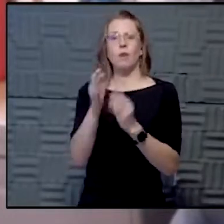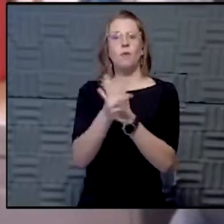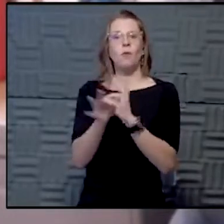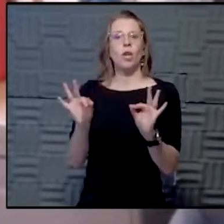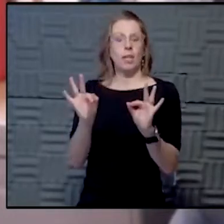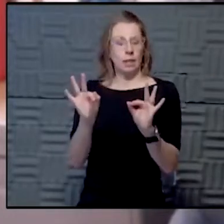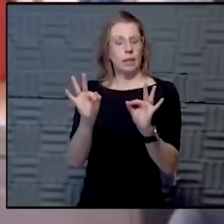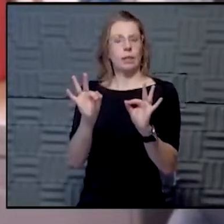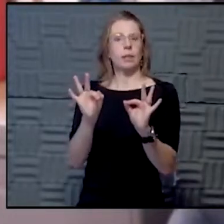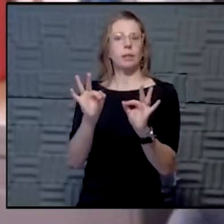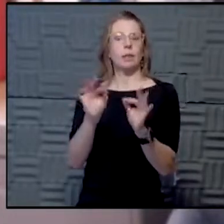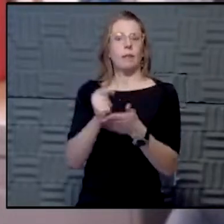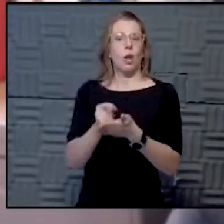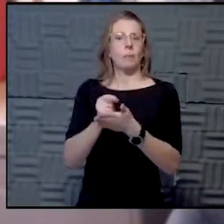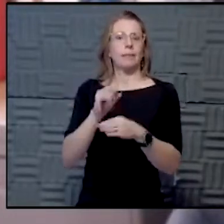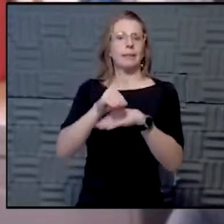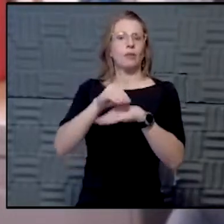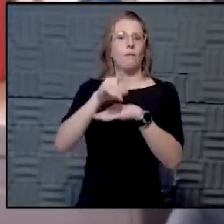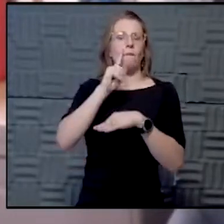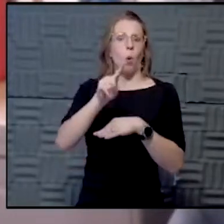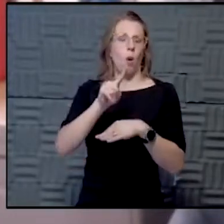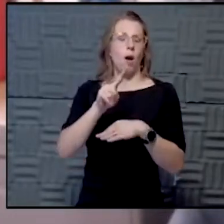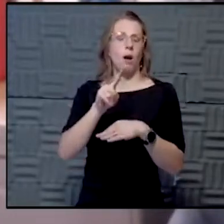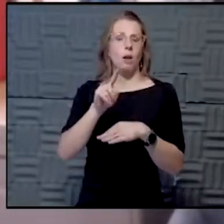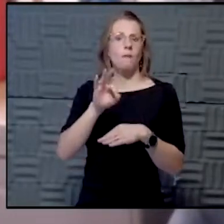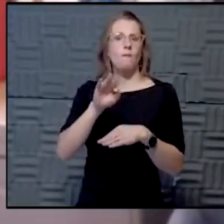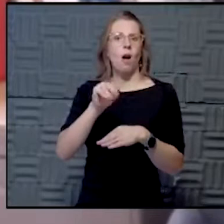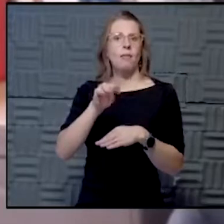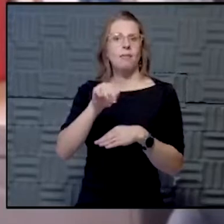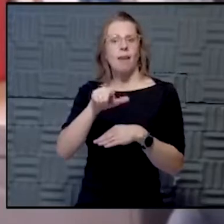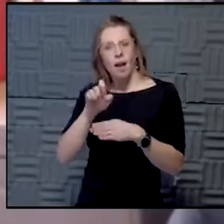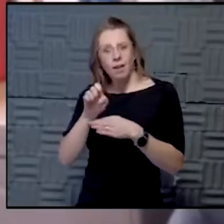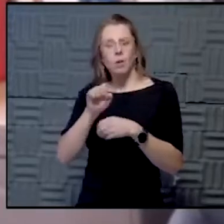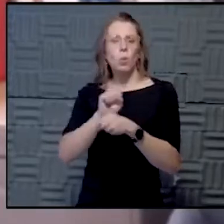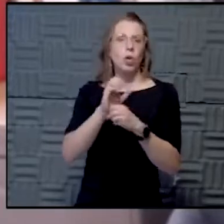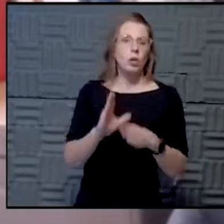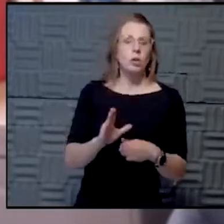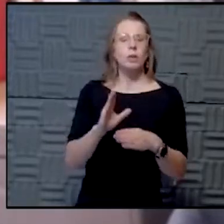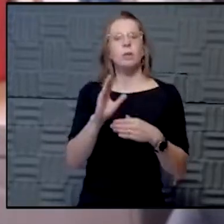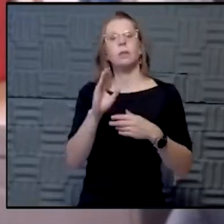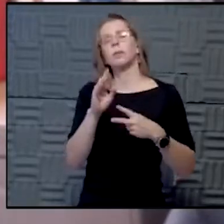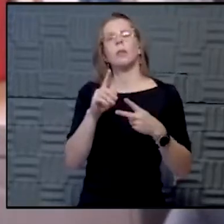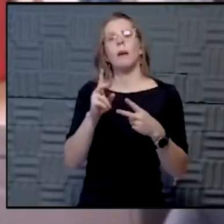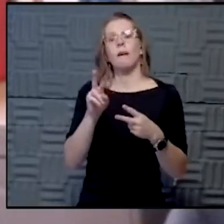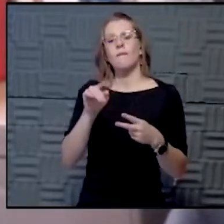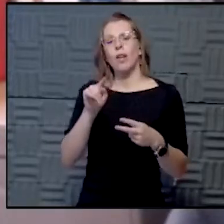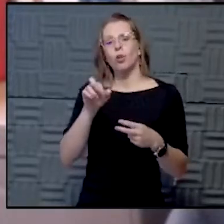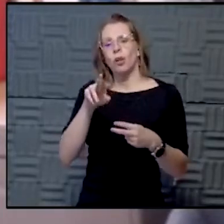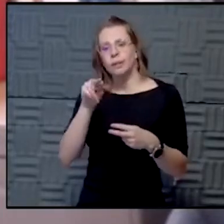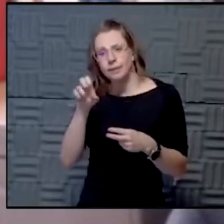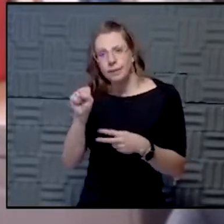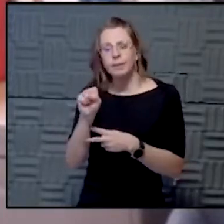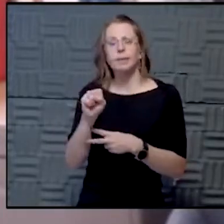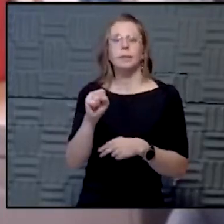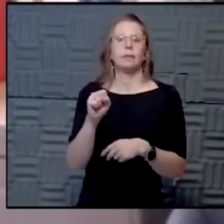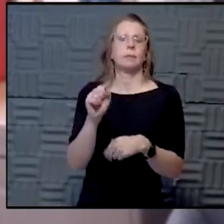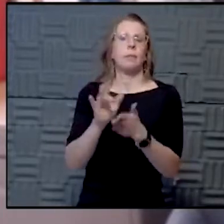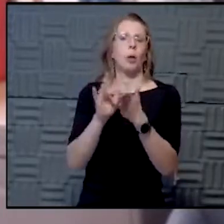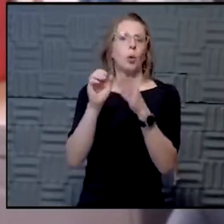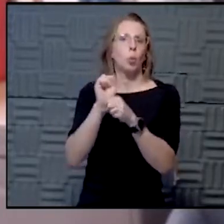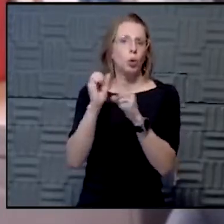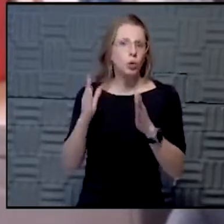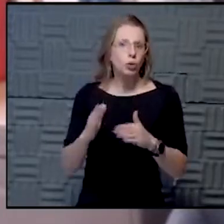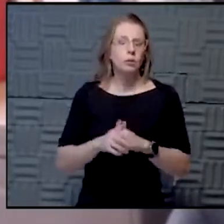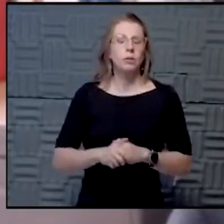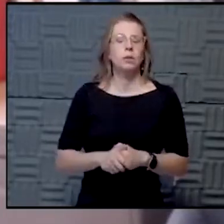veterans, first responders, and frontline medical personnel about a year ago now. And the demand has just been more